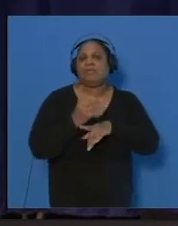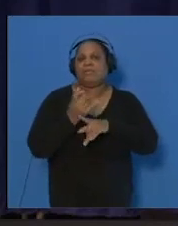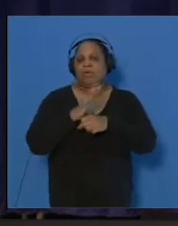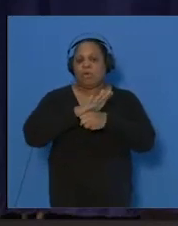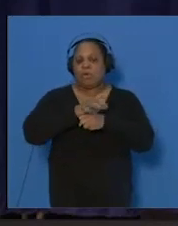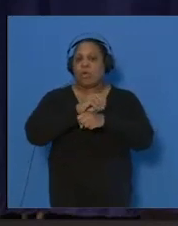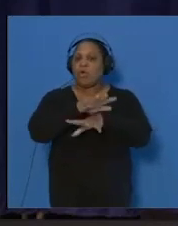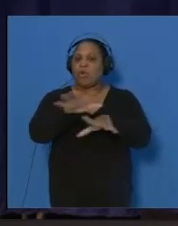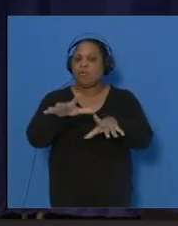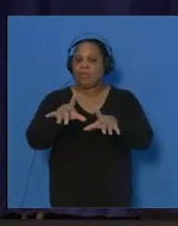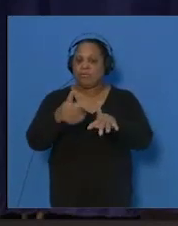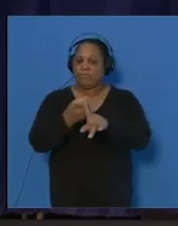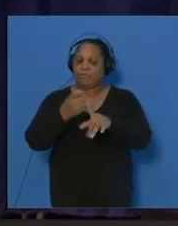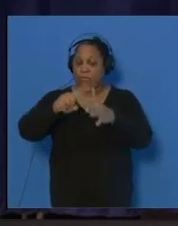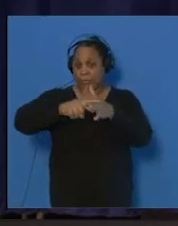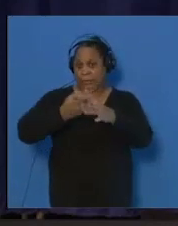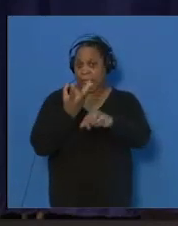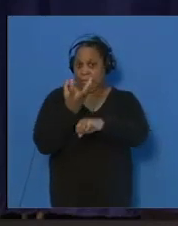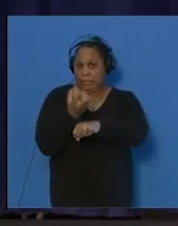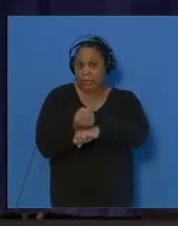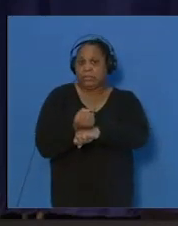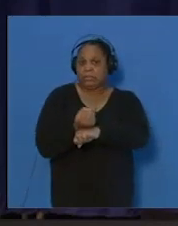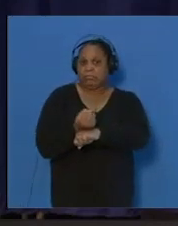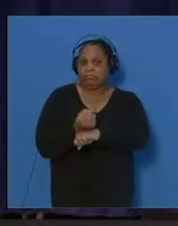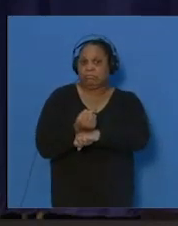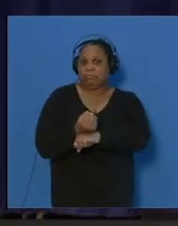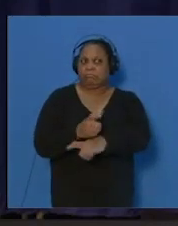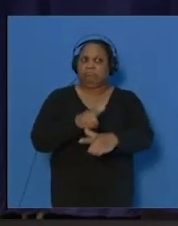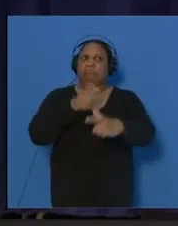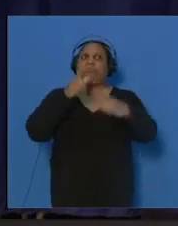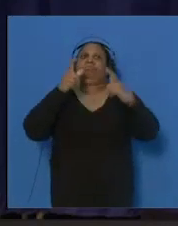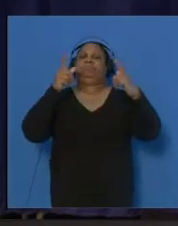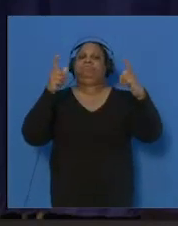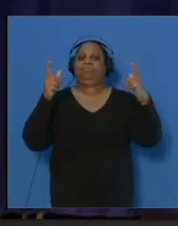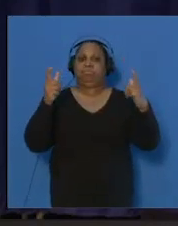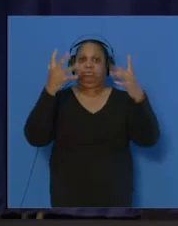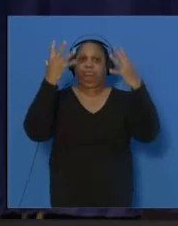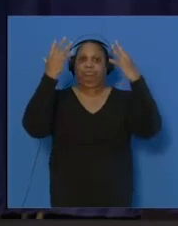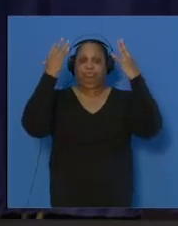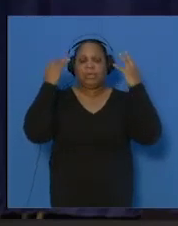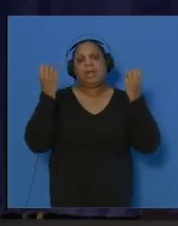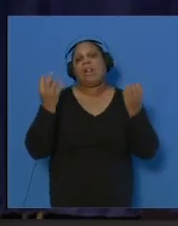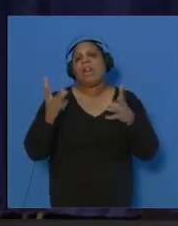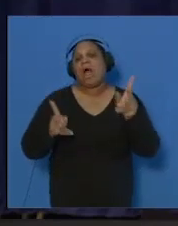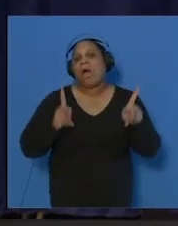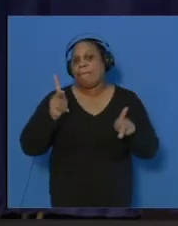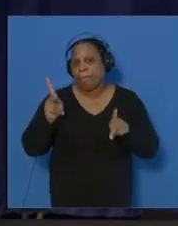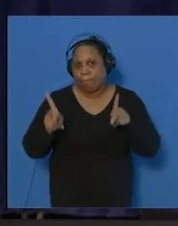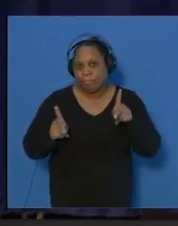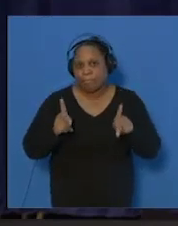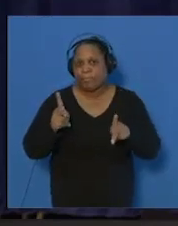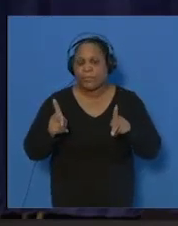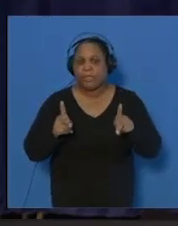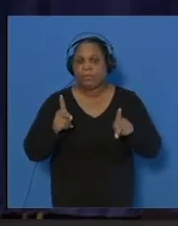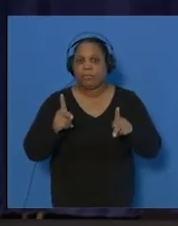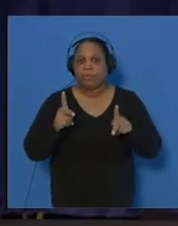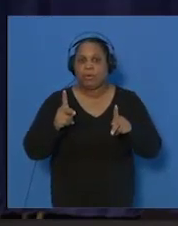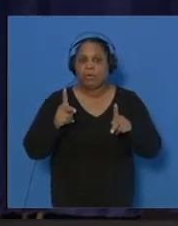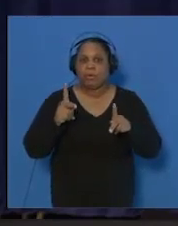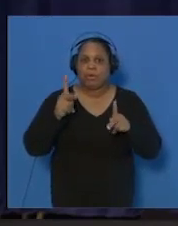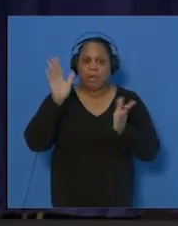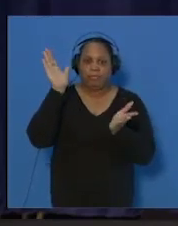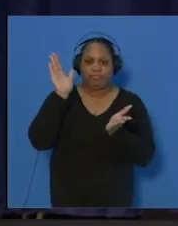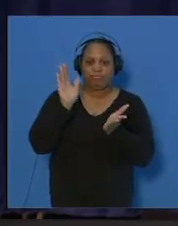of the shelter-in-place orders was fairly substantial. A number of folks had reduced